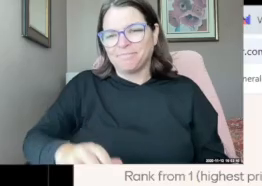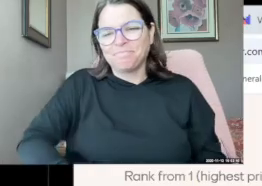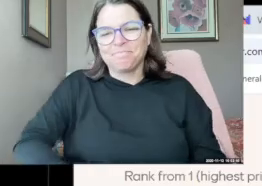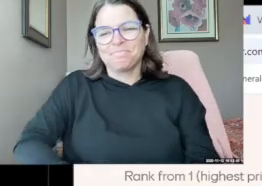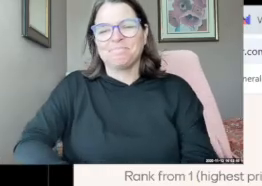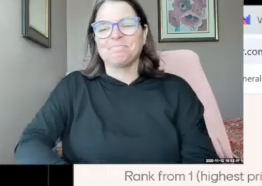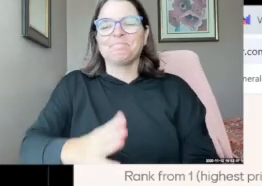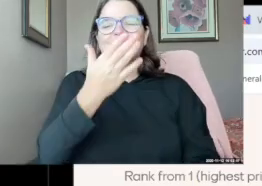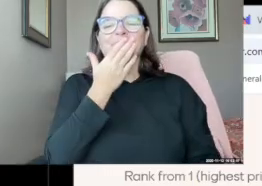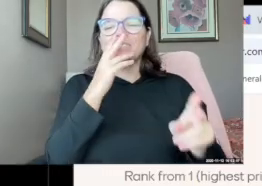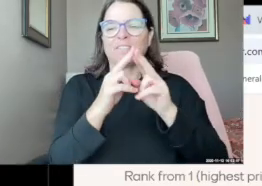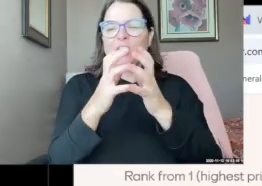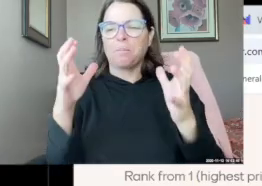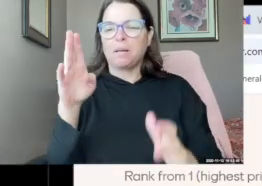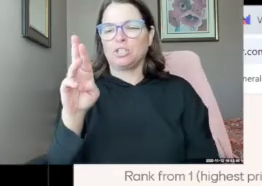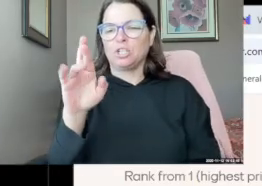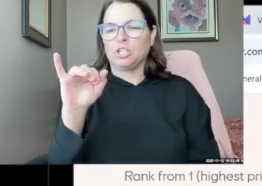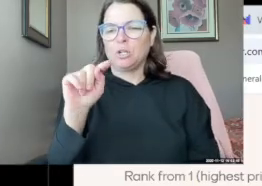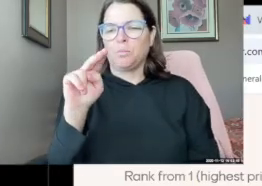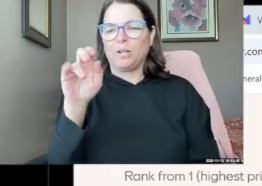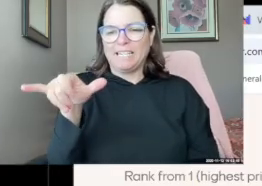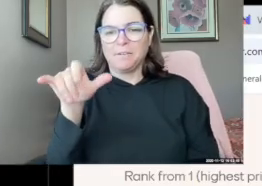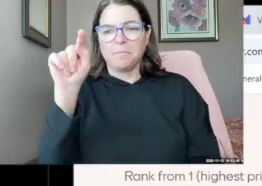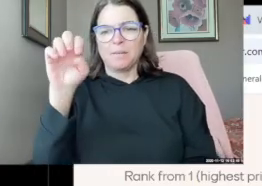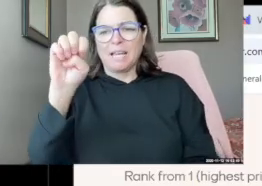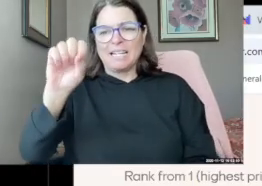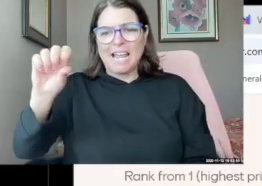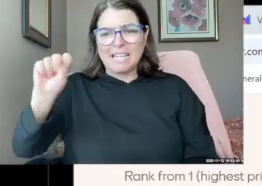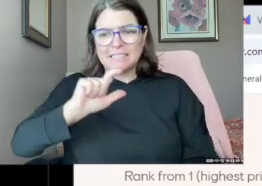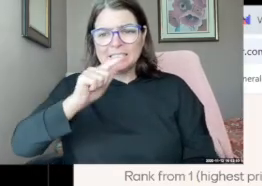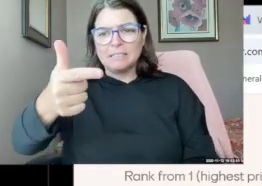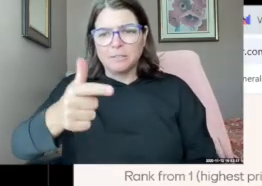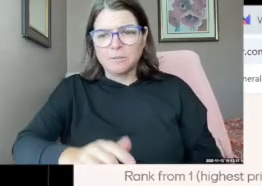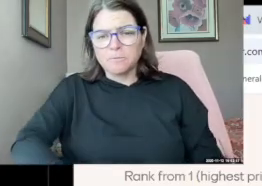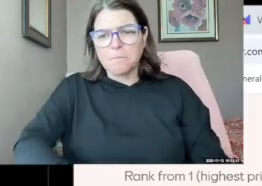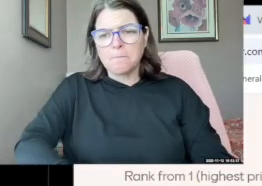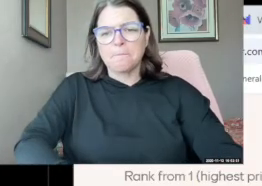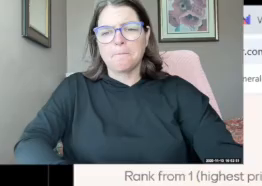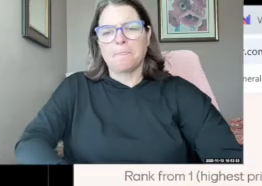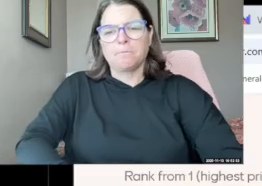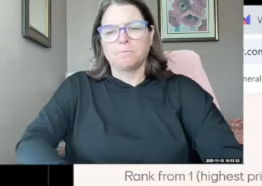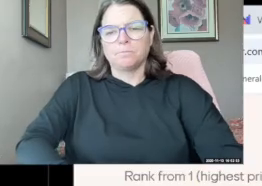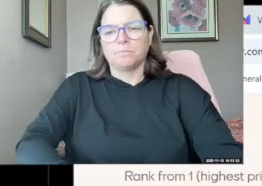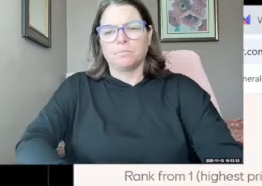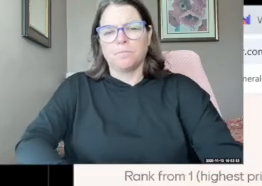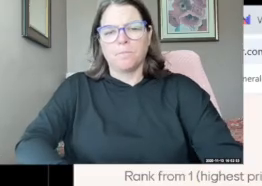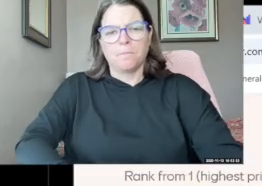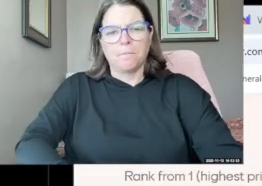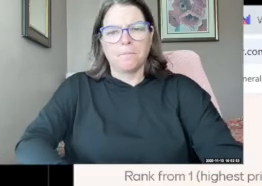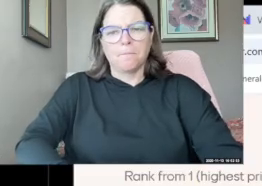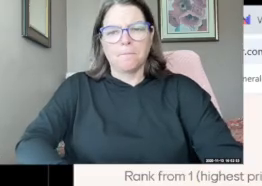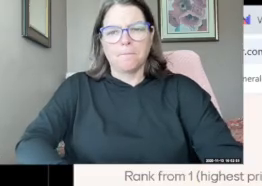infrastructure. So I just wanted to say that. Thank you very much, Brittany. Tess, did you want to weigh in